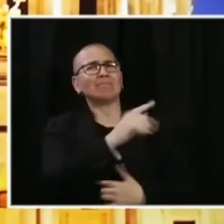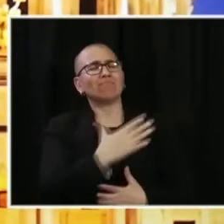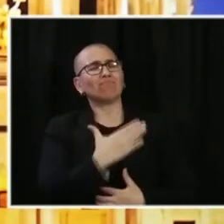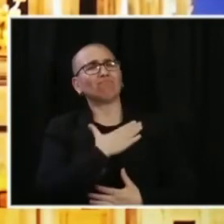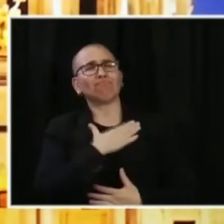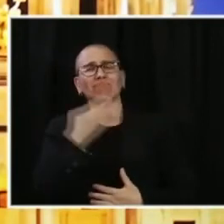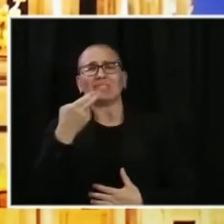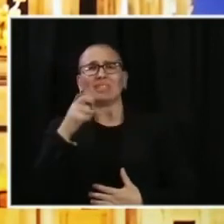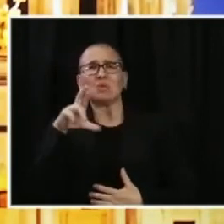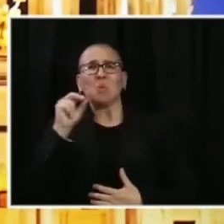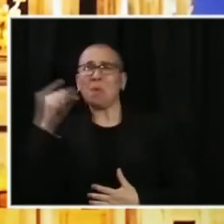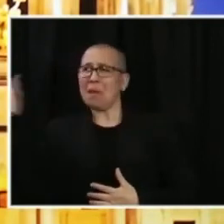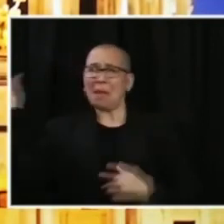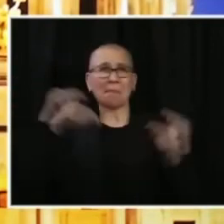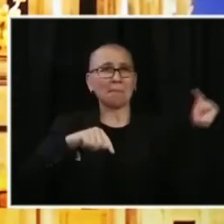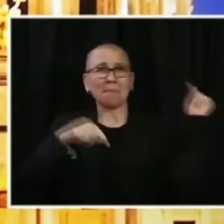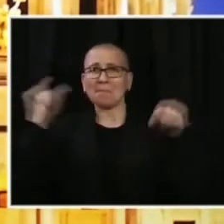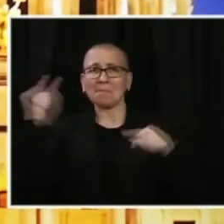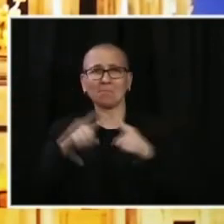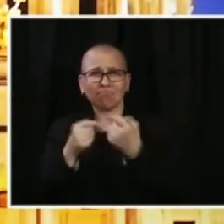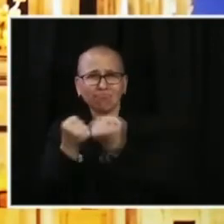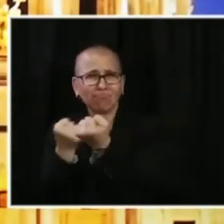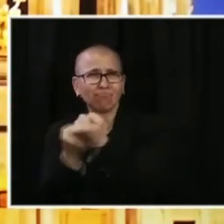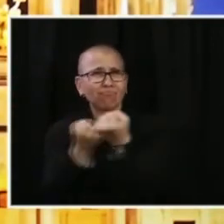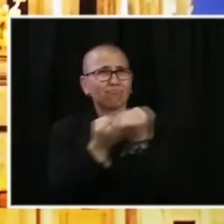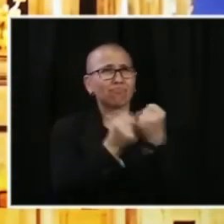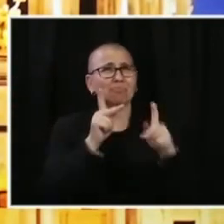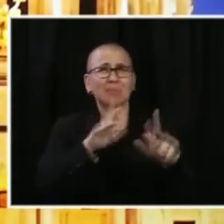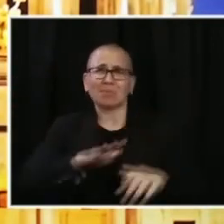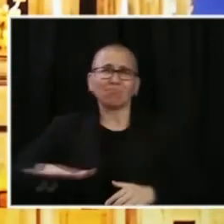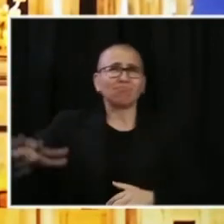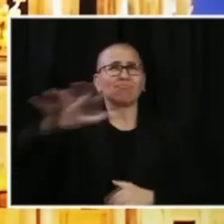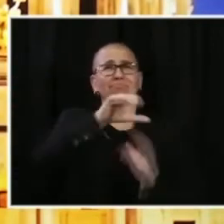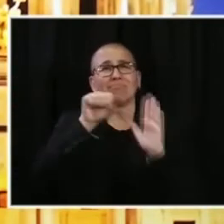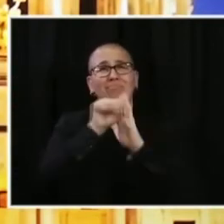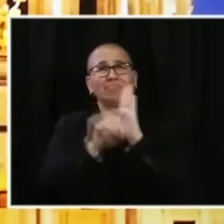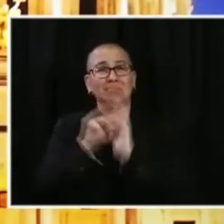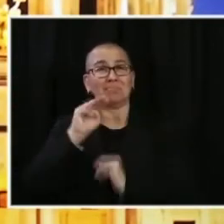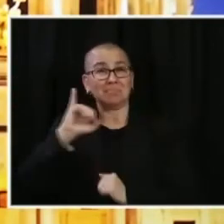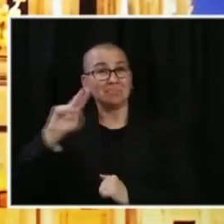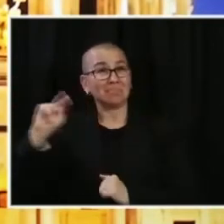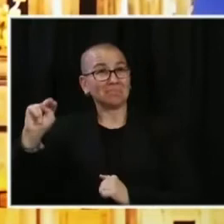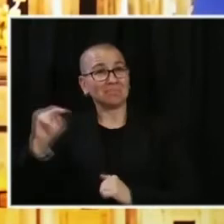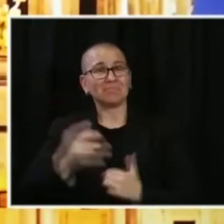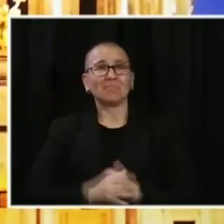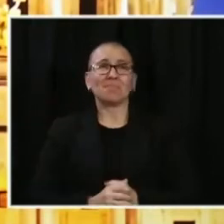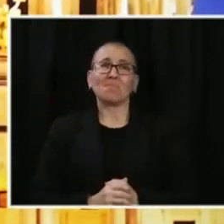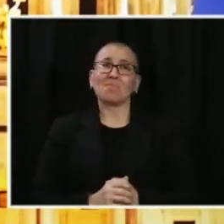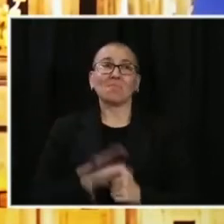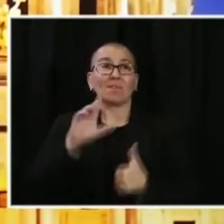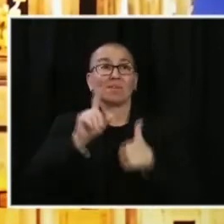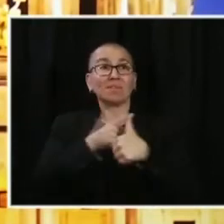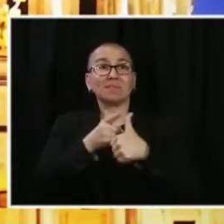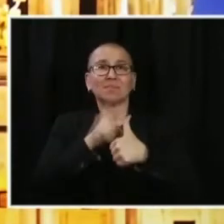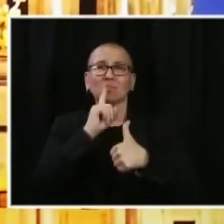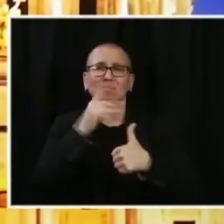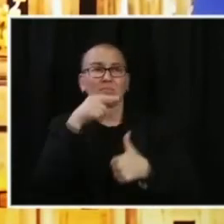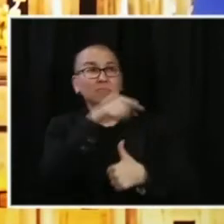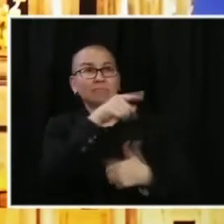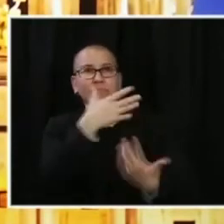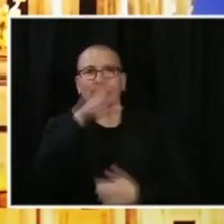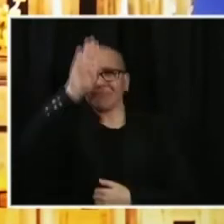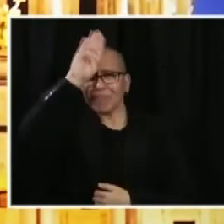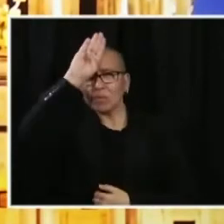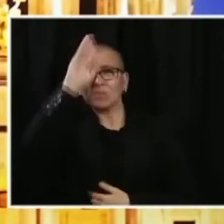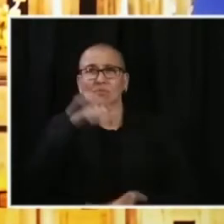Lamo, or they don't lose her, she hona, or Joe, the name, Dolomo, so Domo,